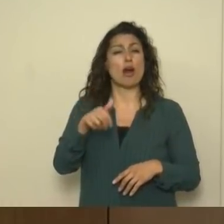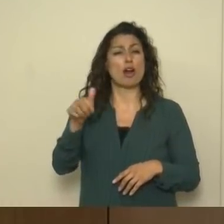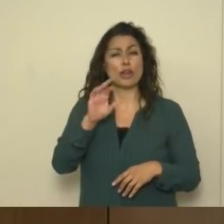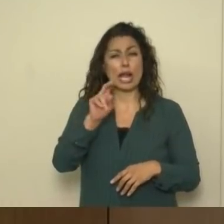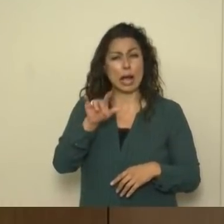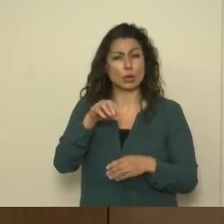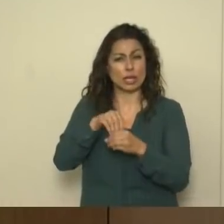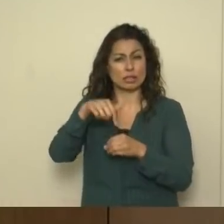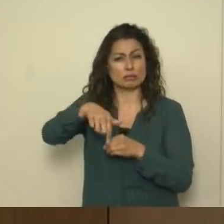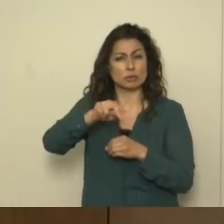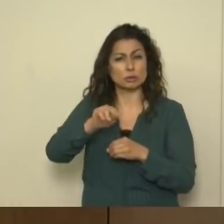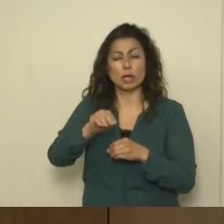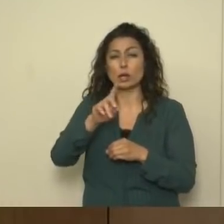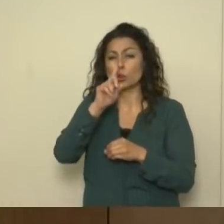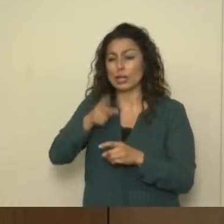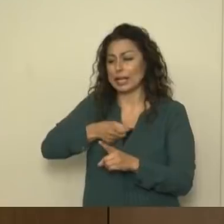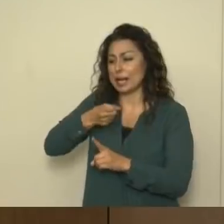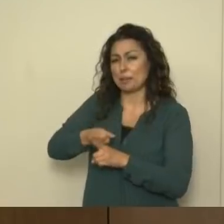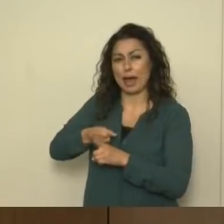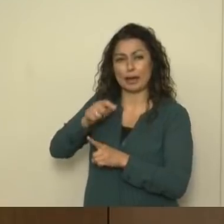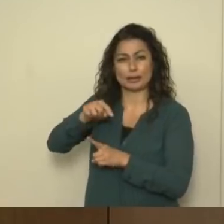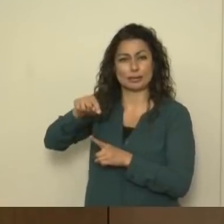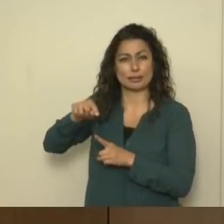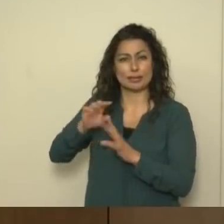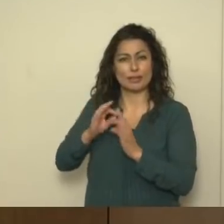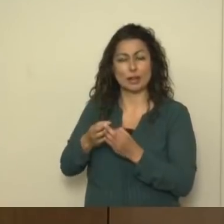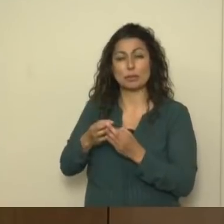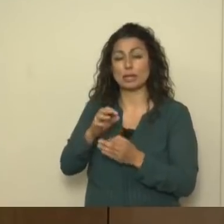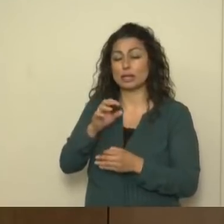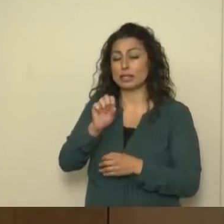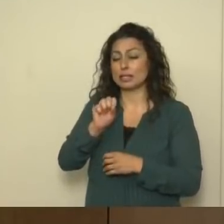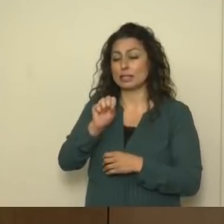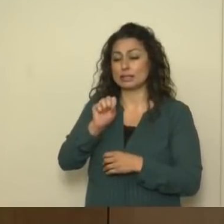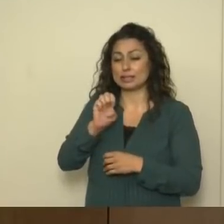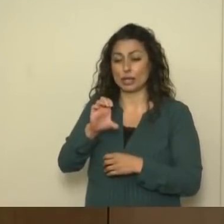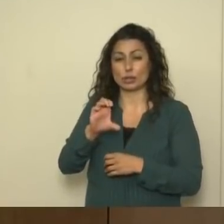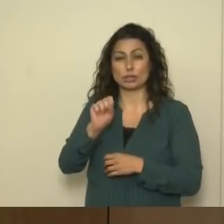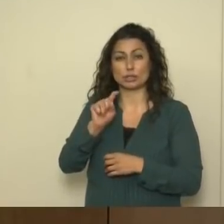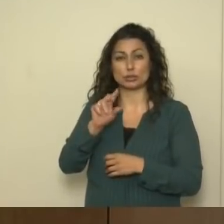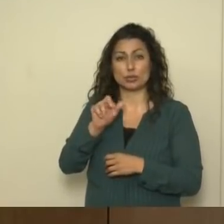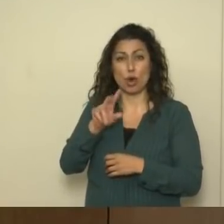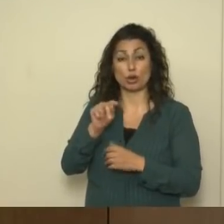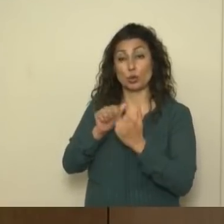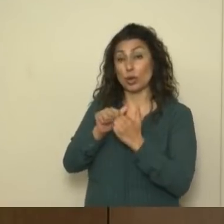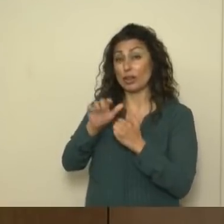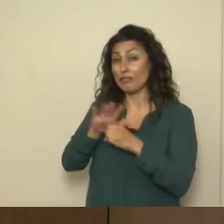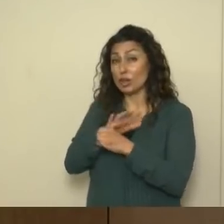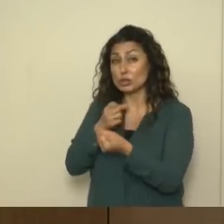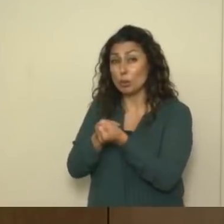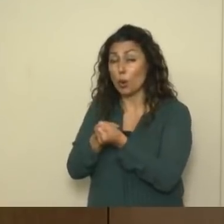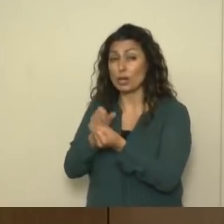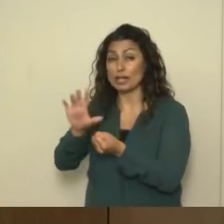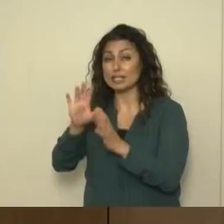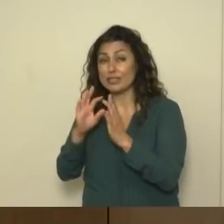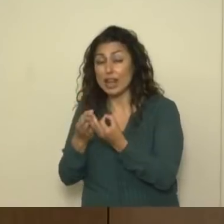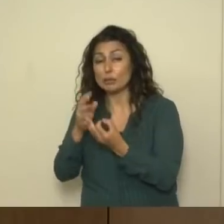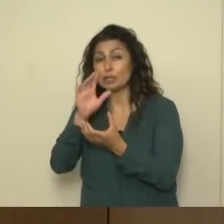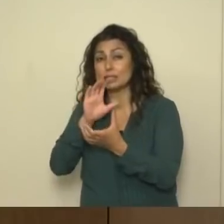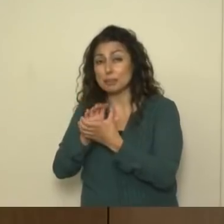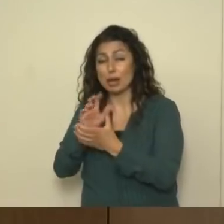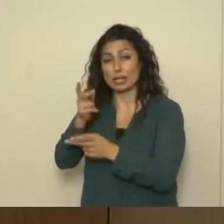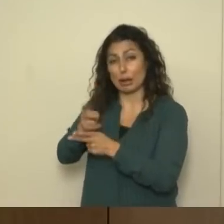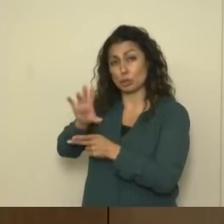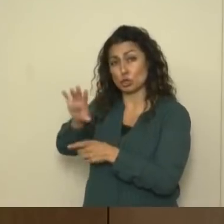there are real impacts to the families. So Secretary Stewart, with our full support, his family, spouse kept